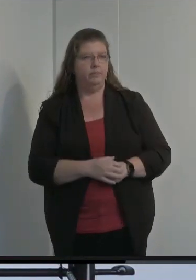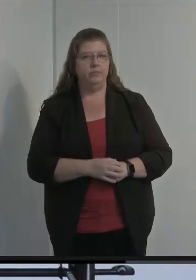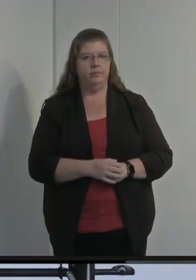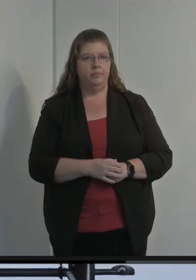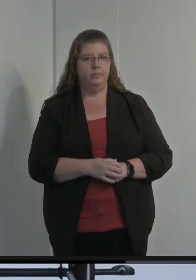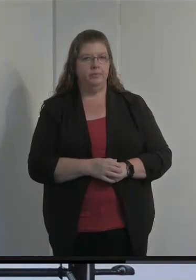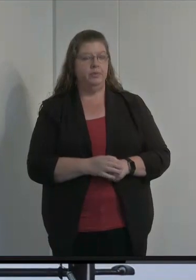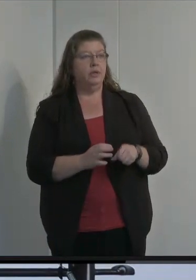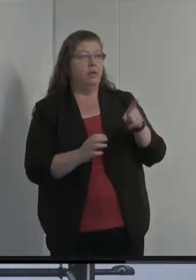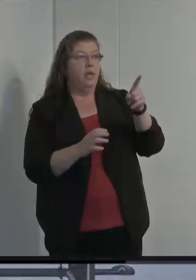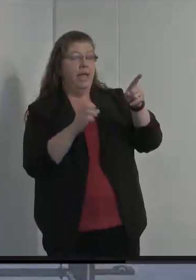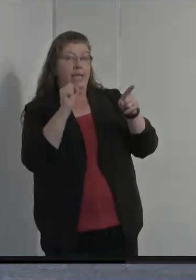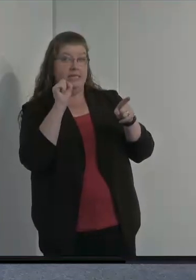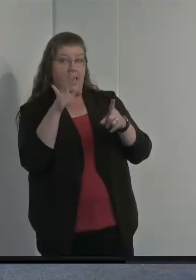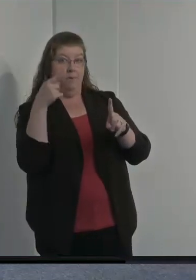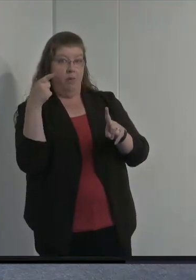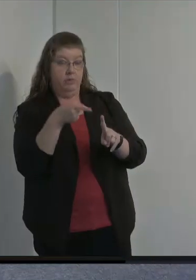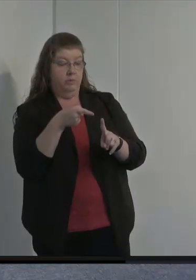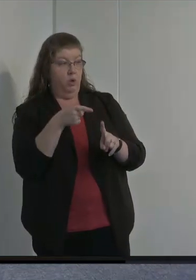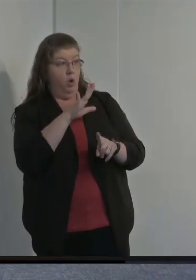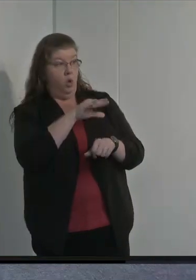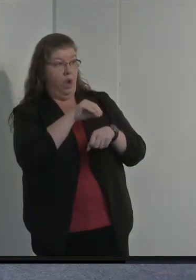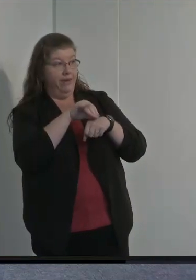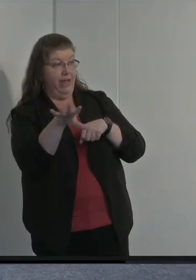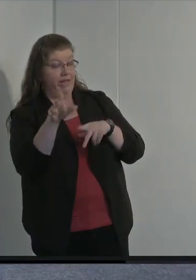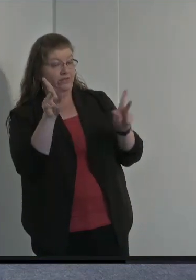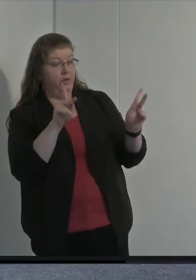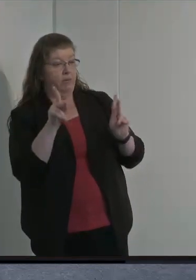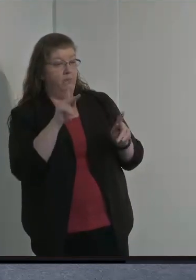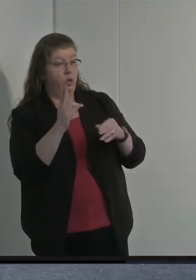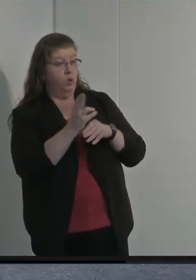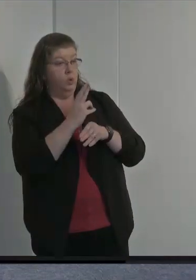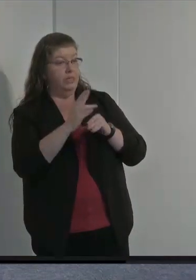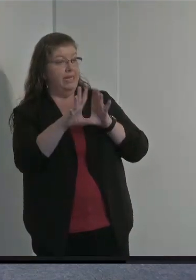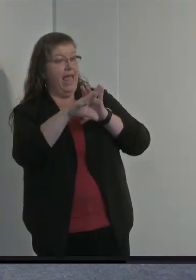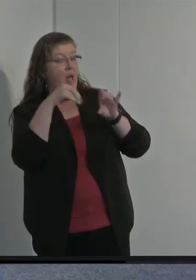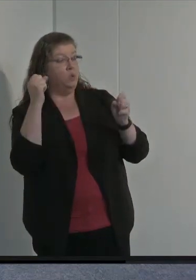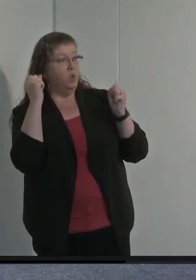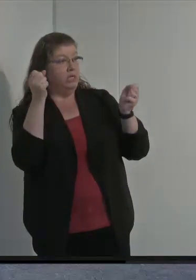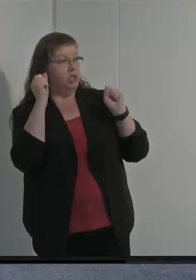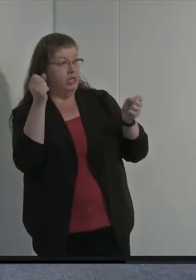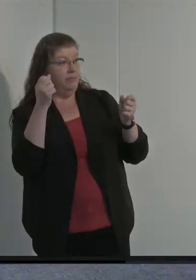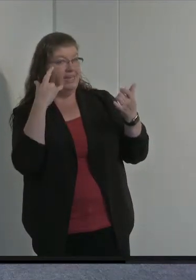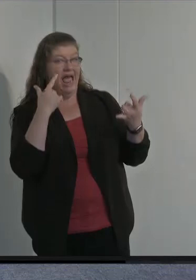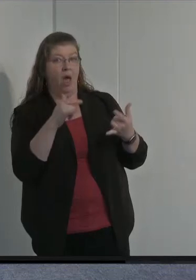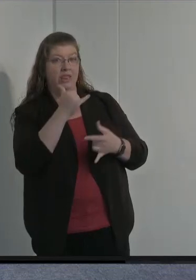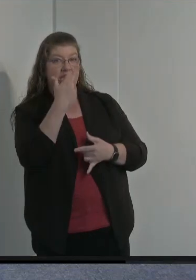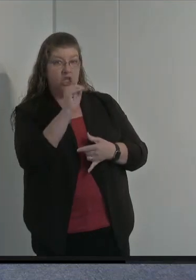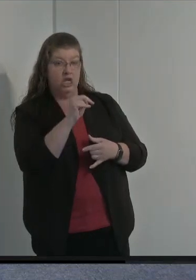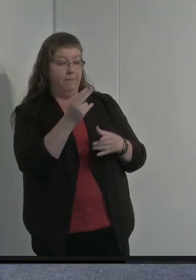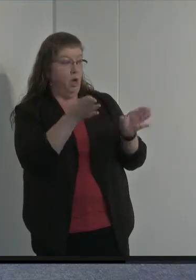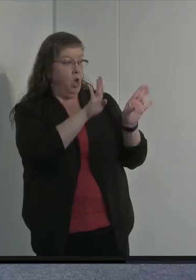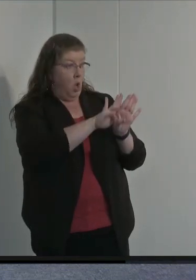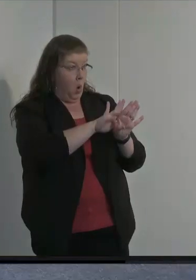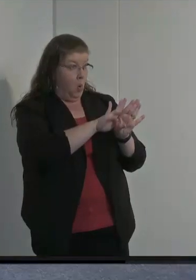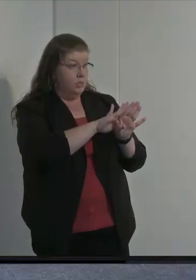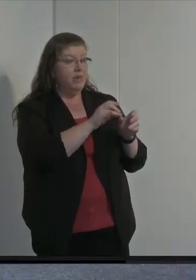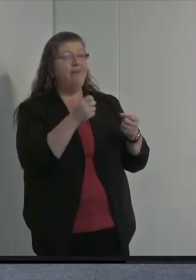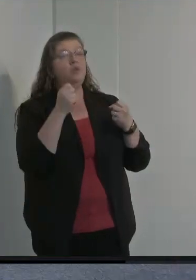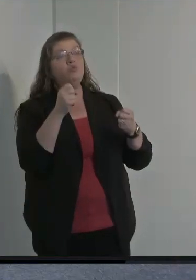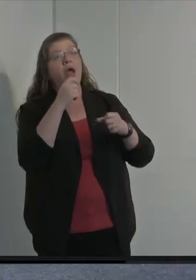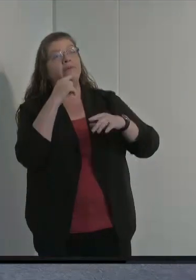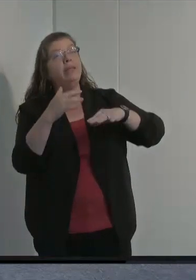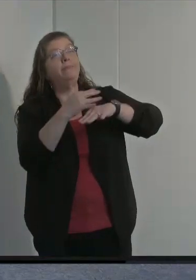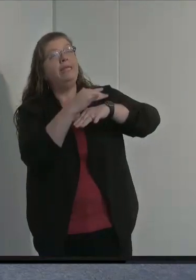Barbara specifically, what is your advice for people using outdoor gyms now that the gyms are closed? If you drive by the beach, you see